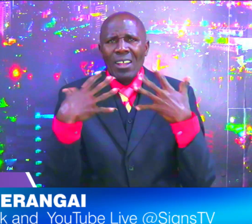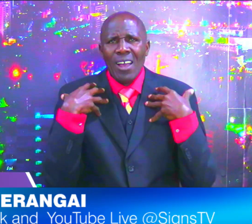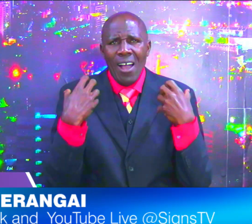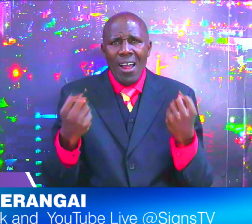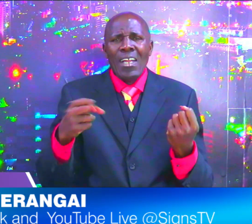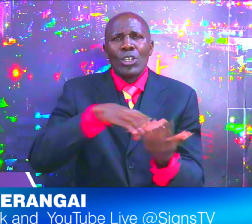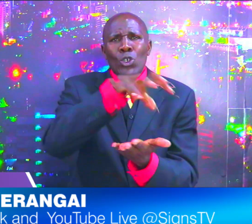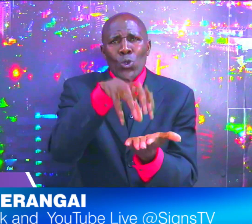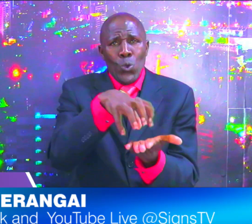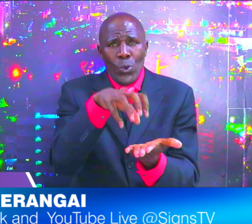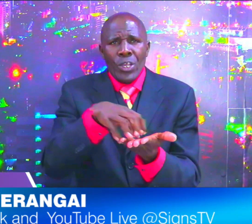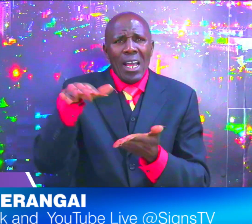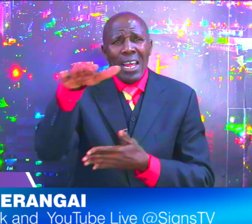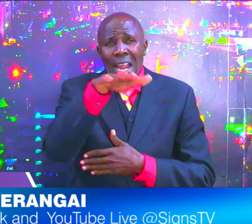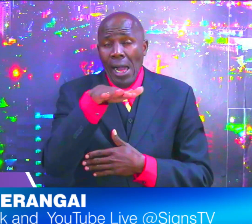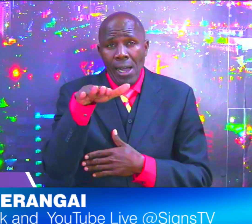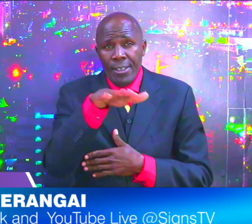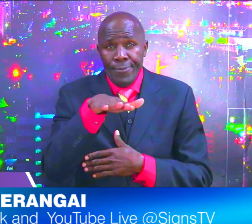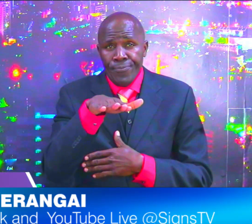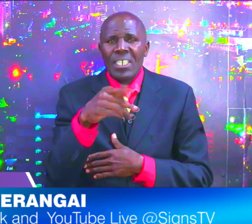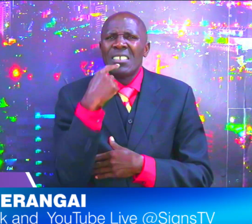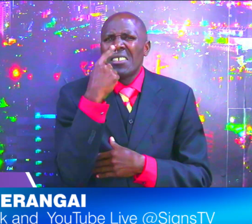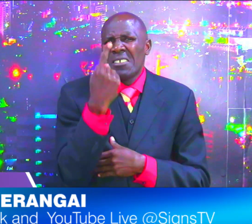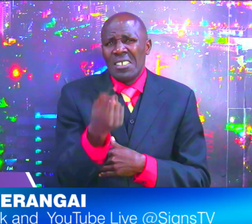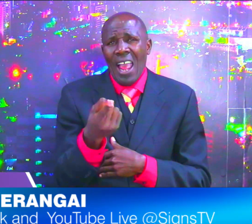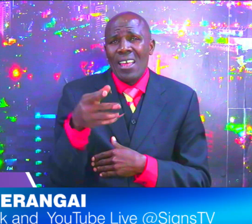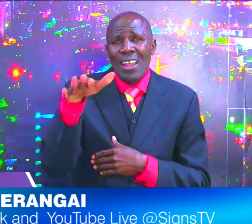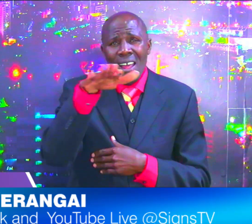crisis in the area.